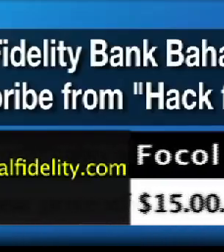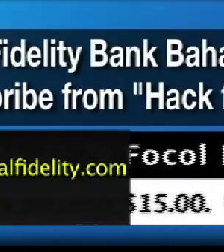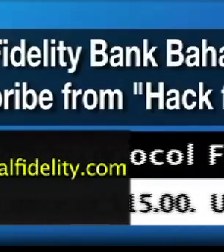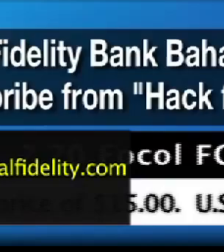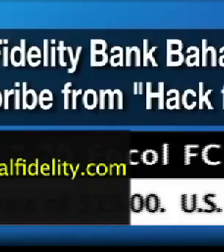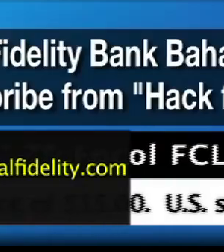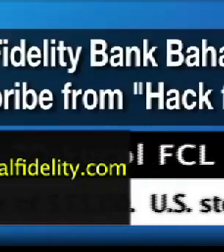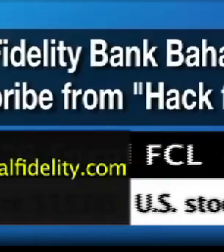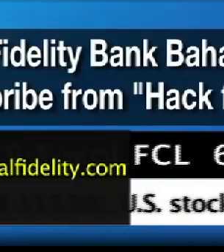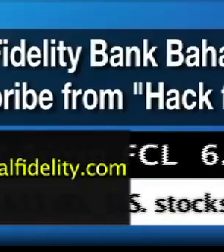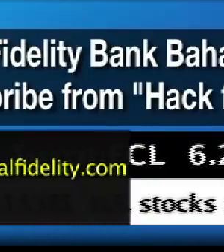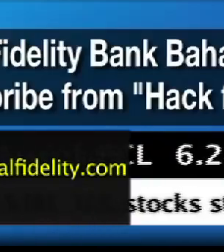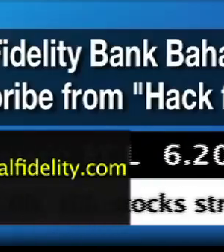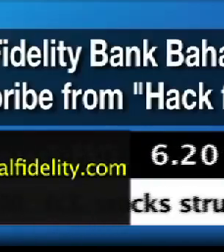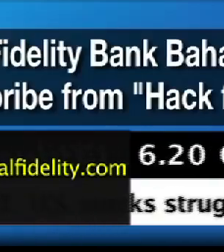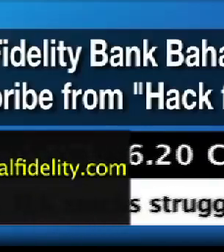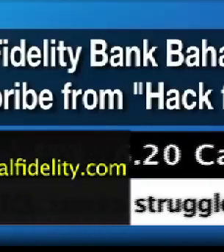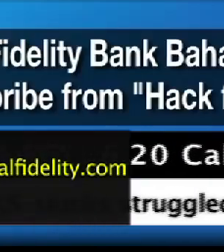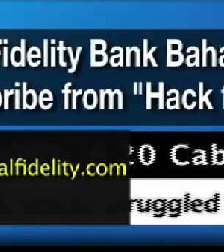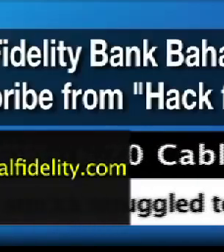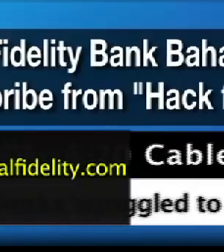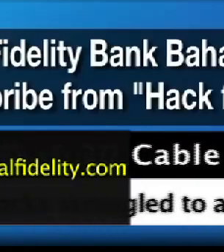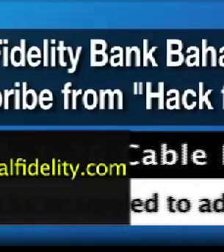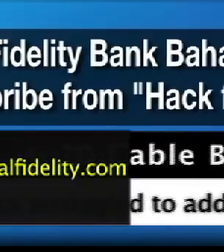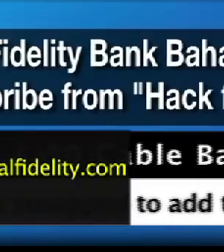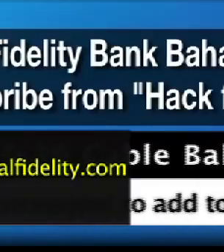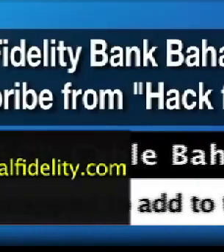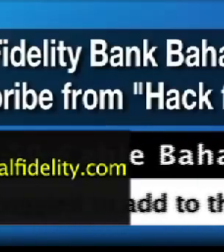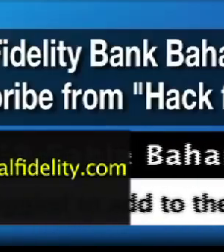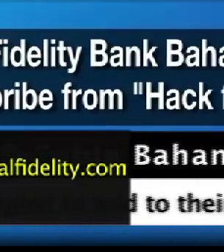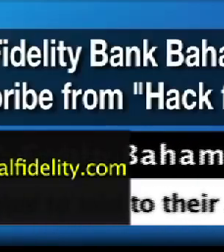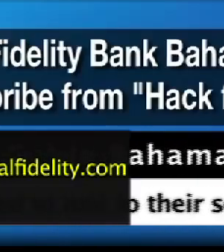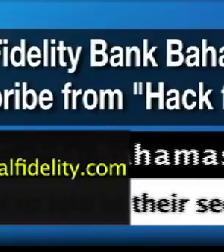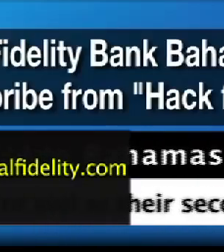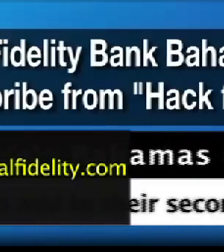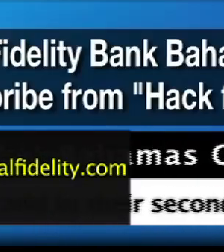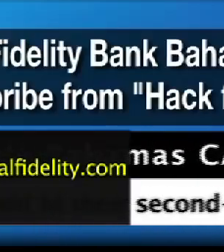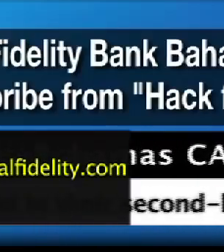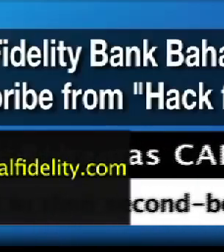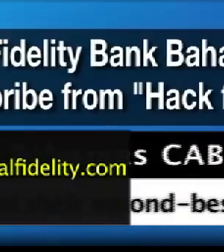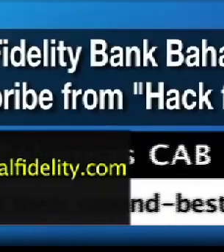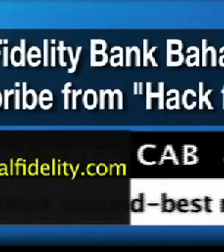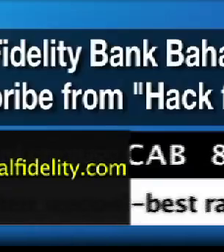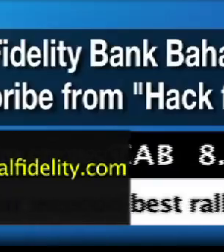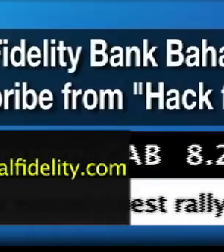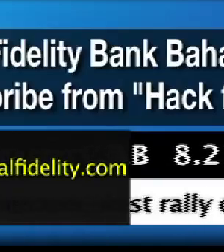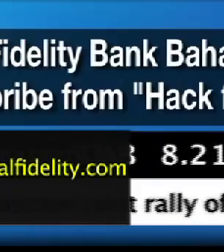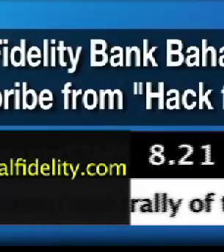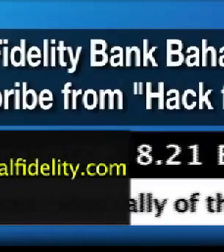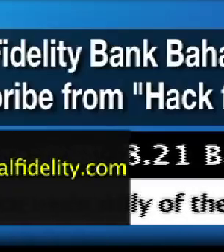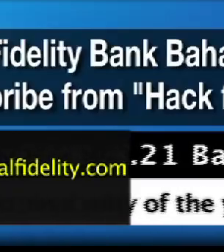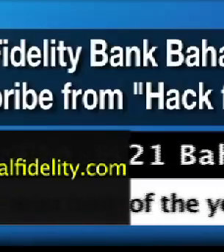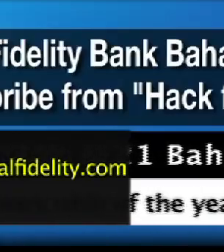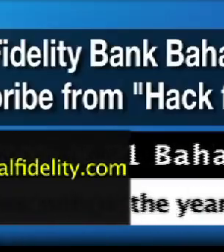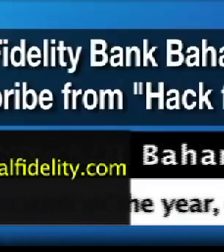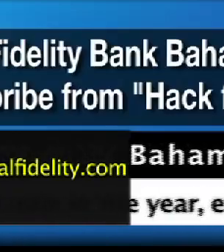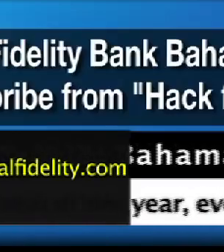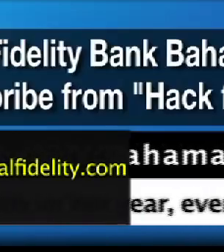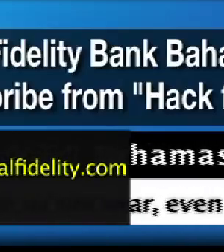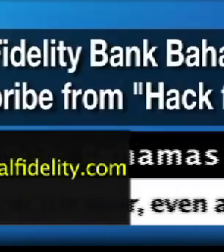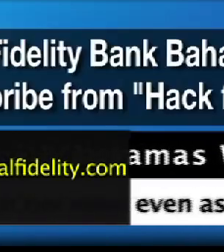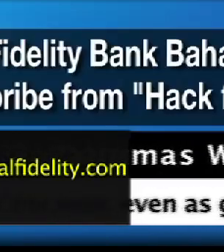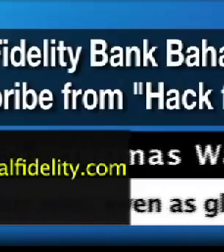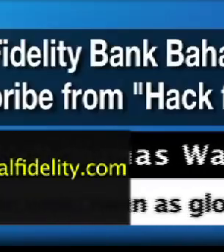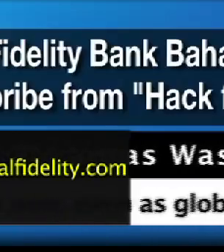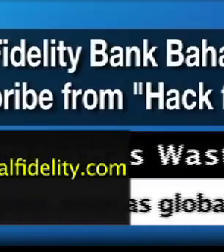web server at its vendor's location was compromised. None of Fidelity's secure servers, which host client and banking information,